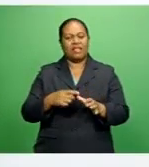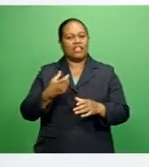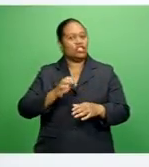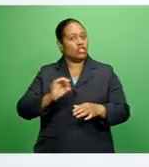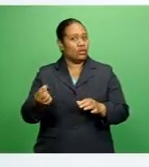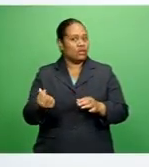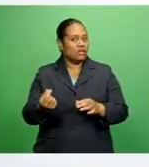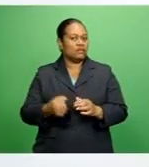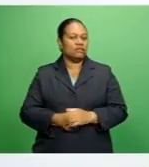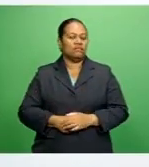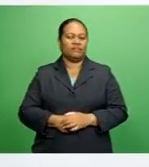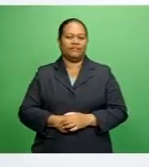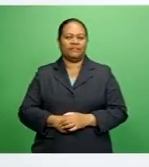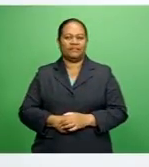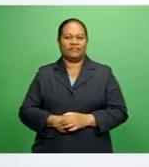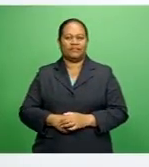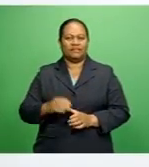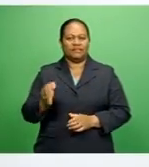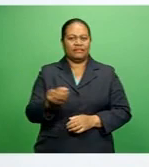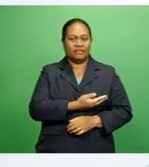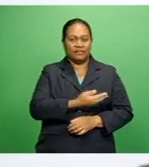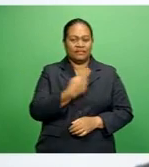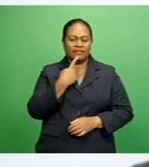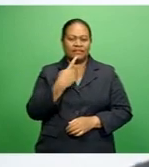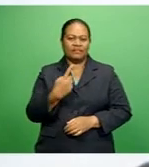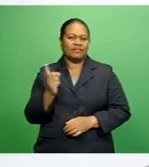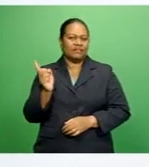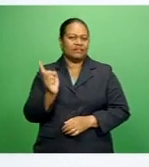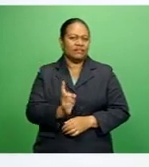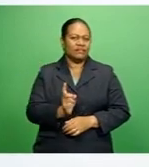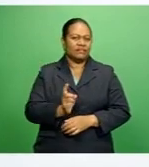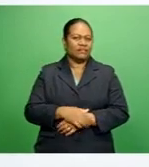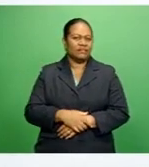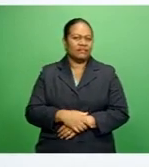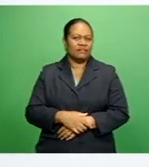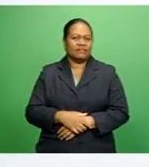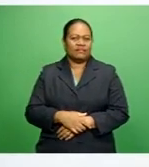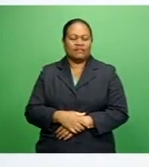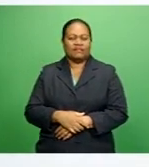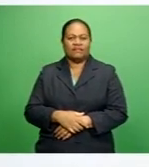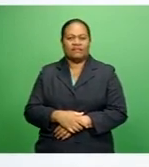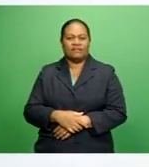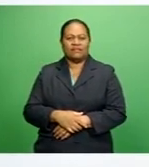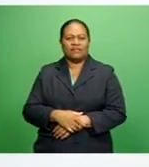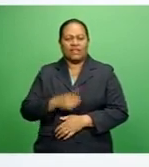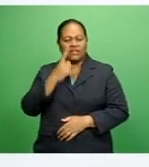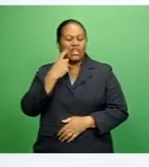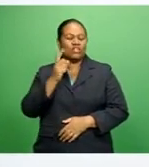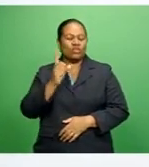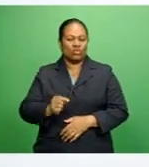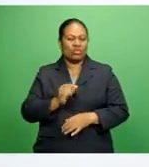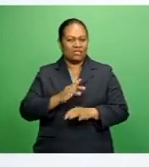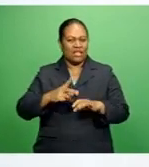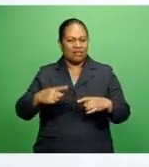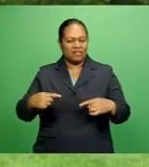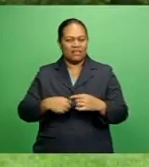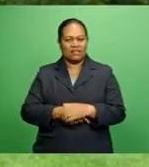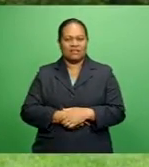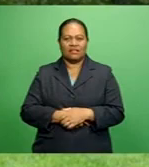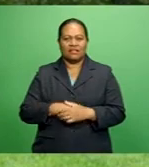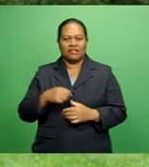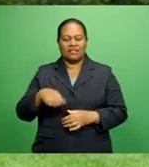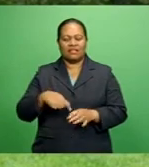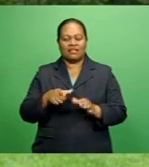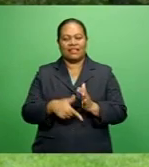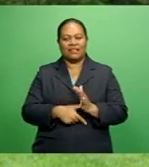not there for a knockout, but if it happens, it happens. Because I will try to do something different this time.